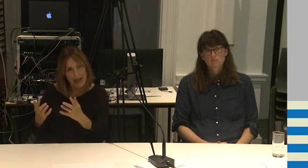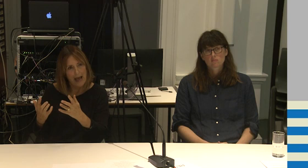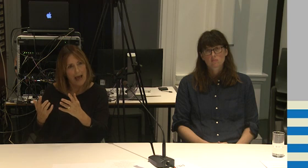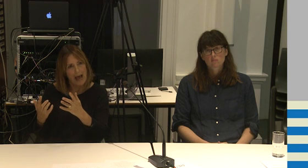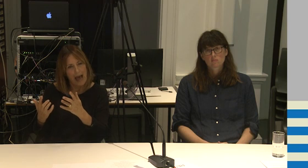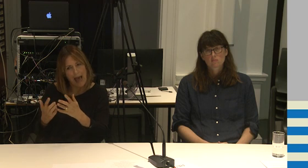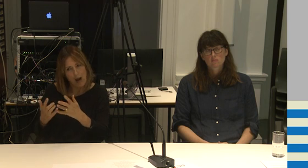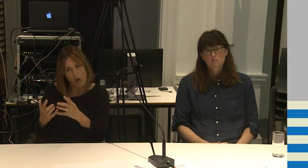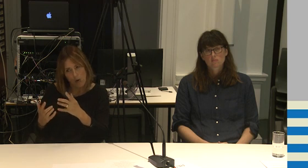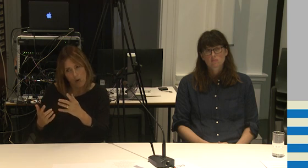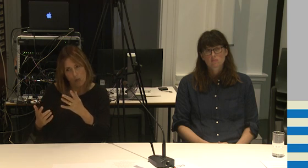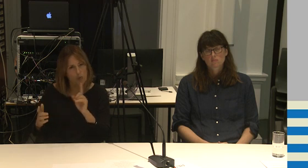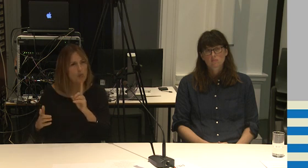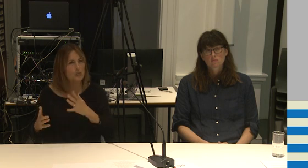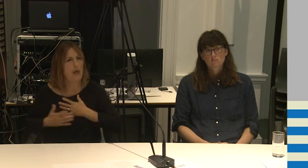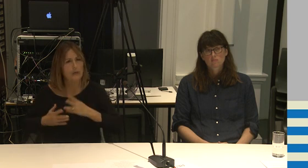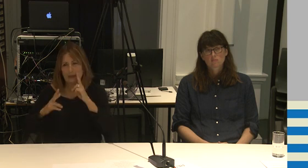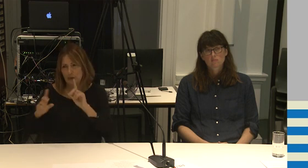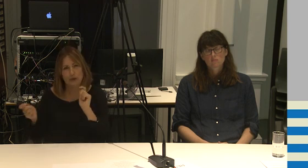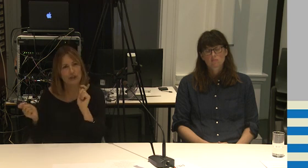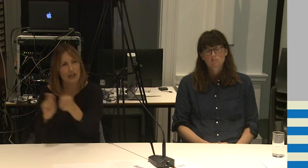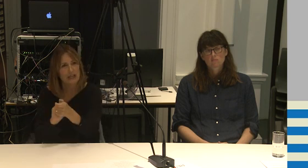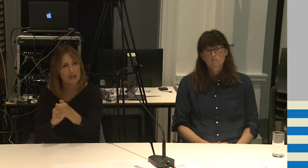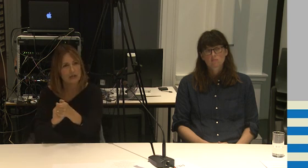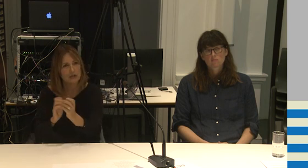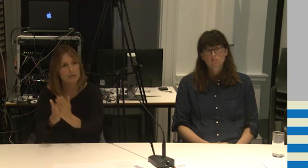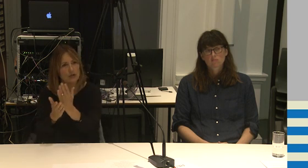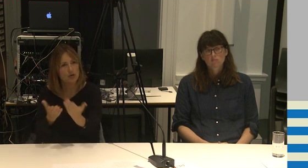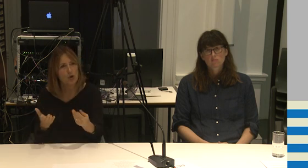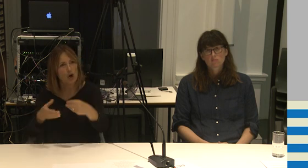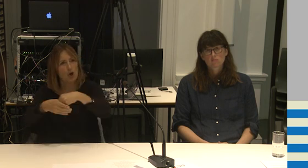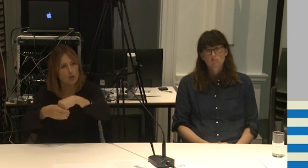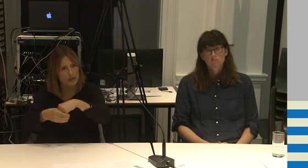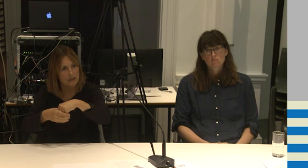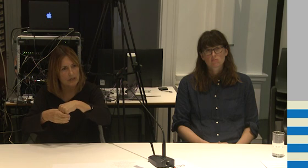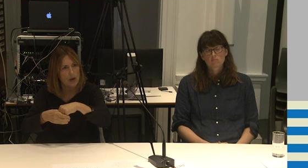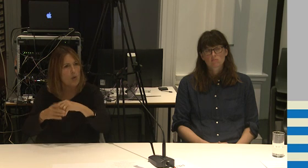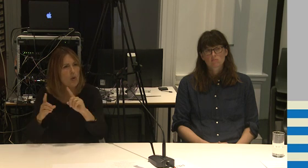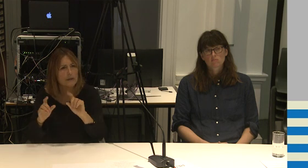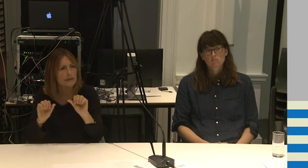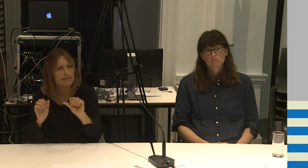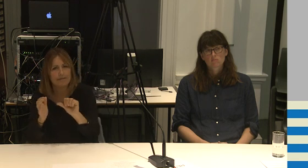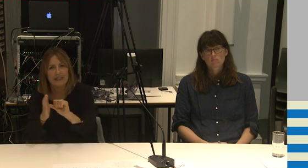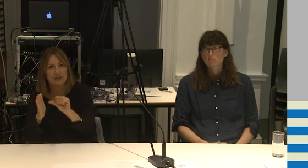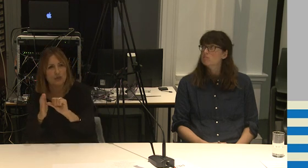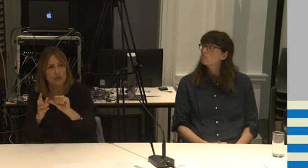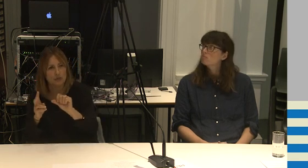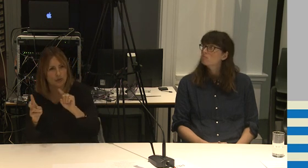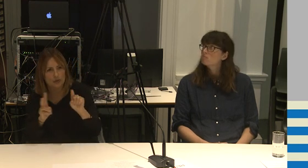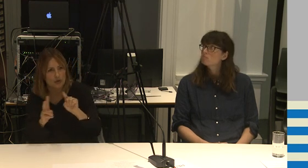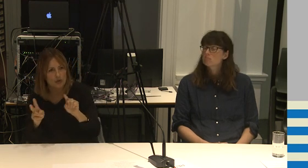it, or how must it change to include you? And you know, what are some of the issues that you guys look at that you